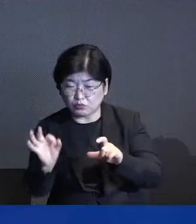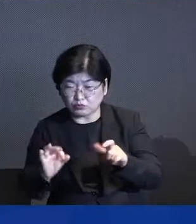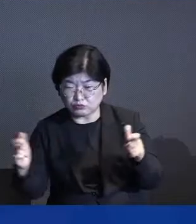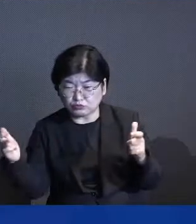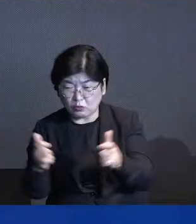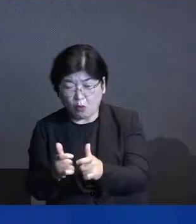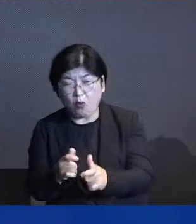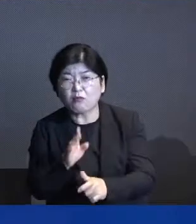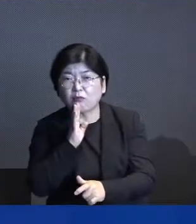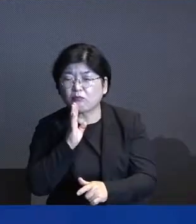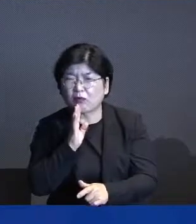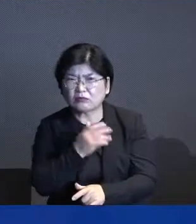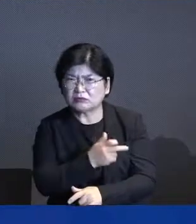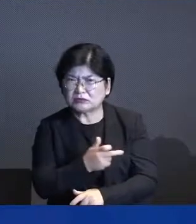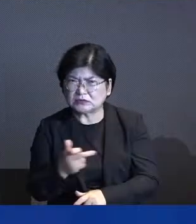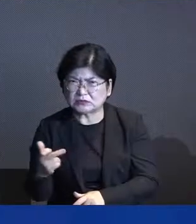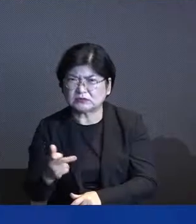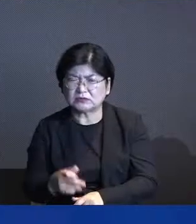that.